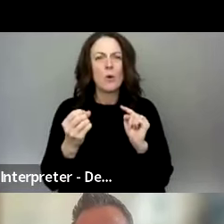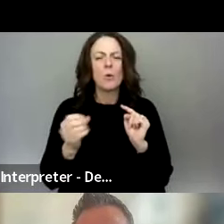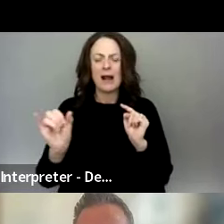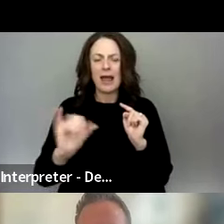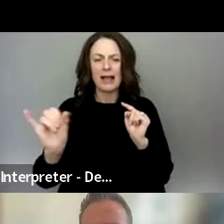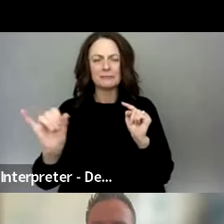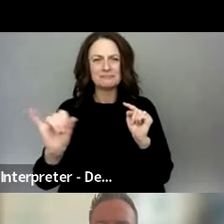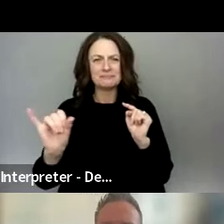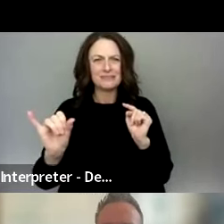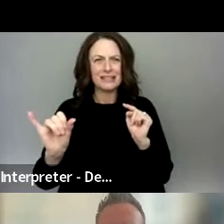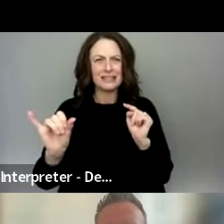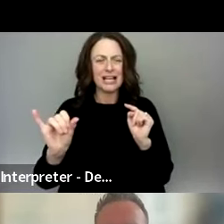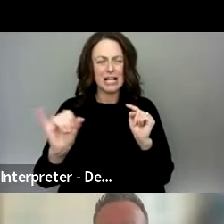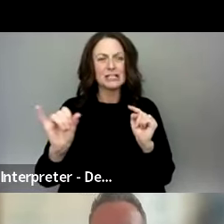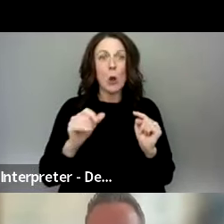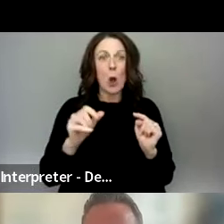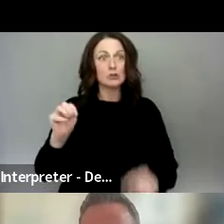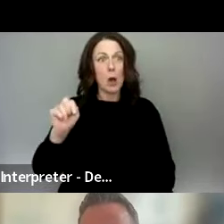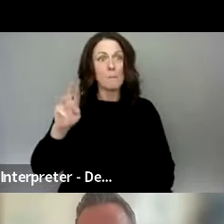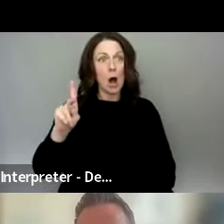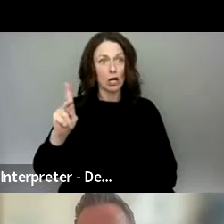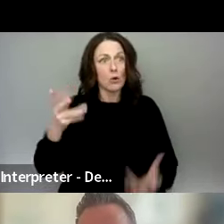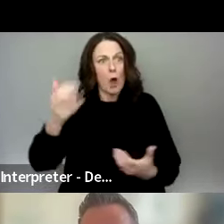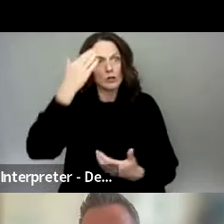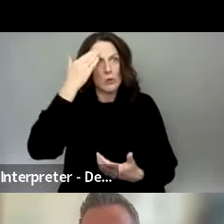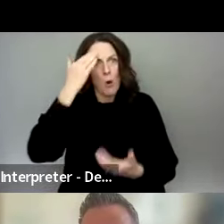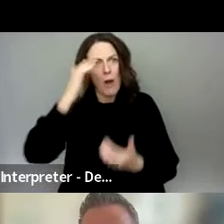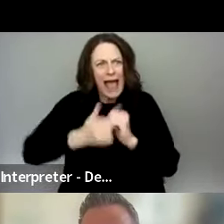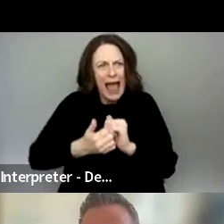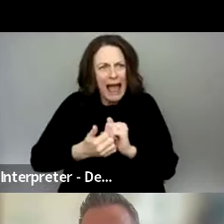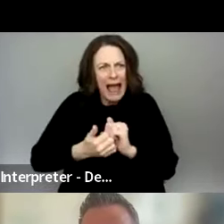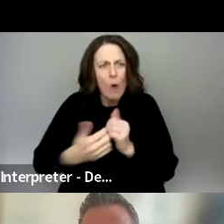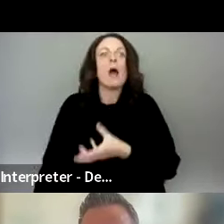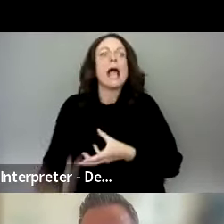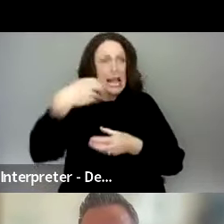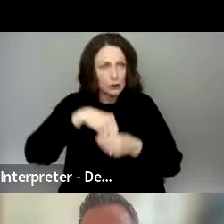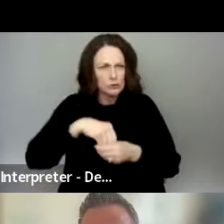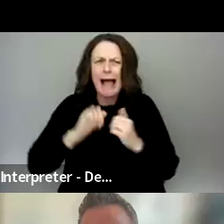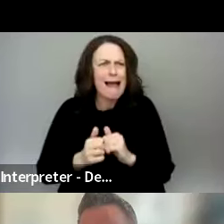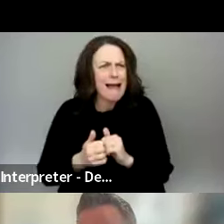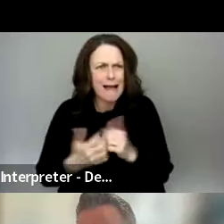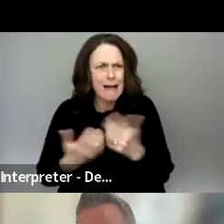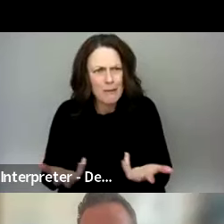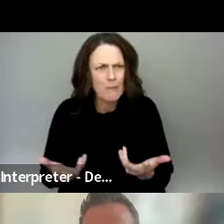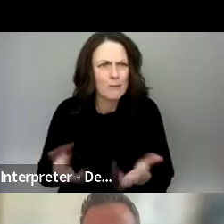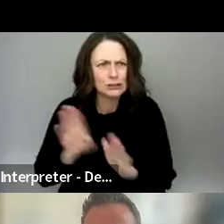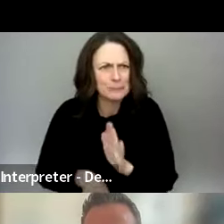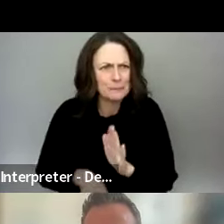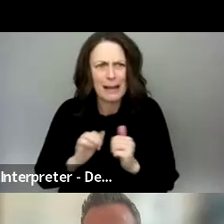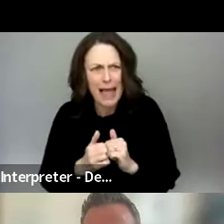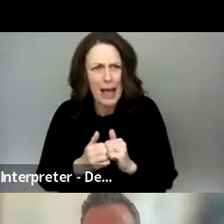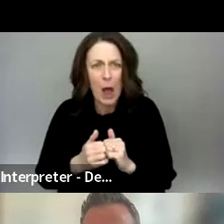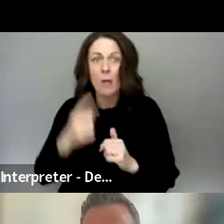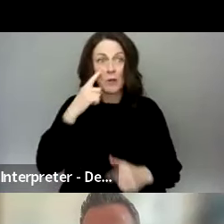so he wanted to learn how he can make it inclusive, and so